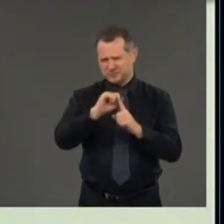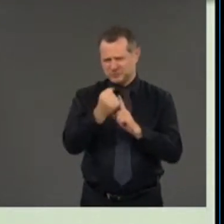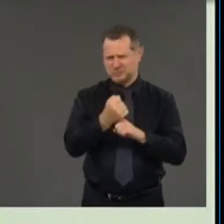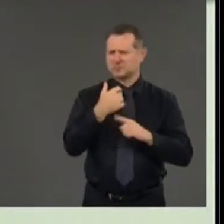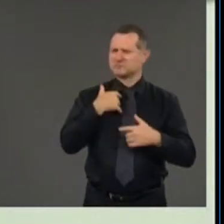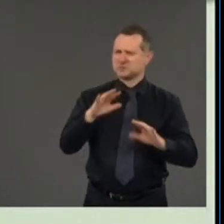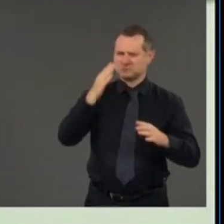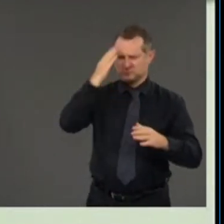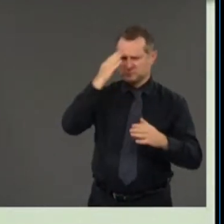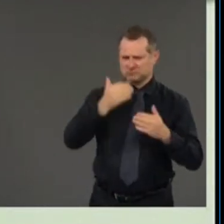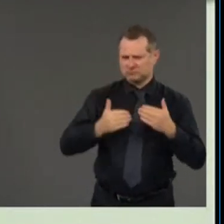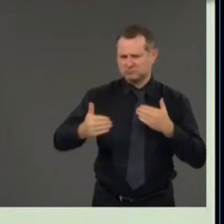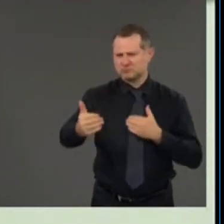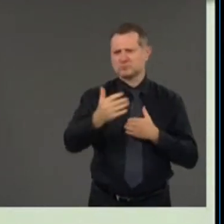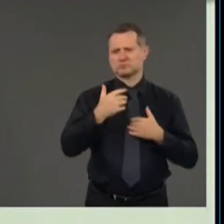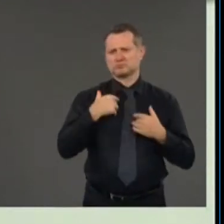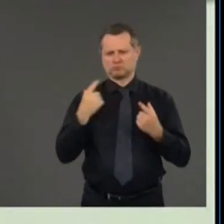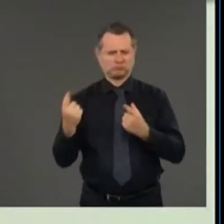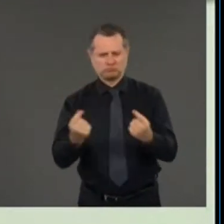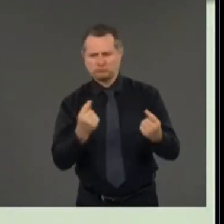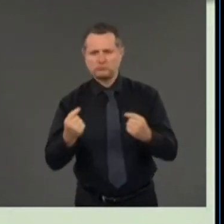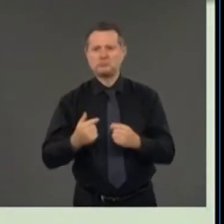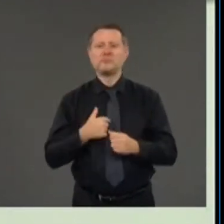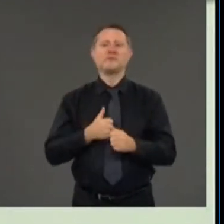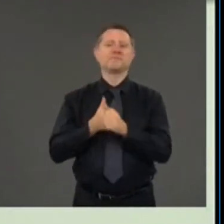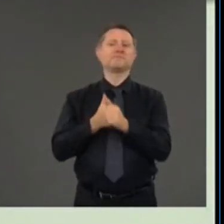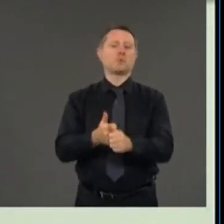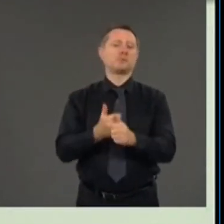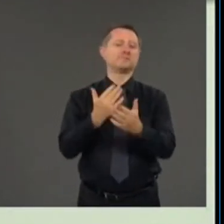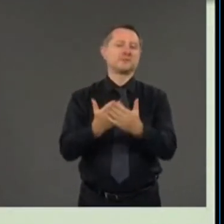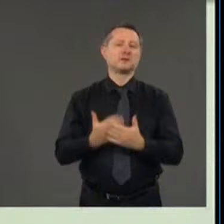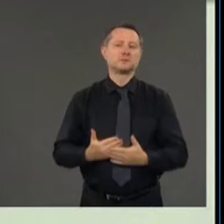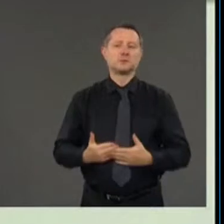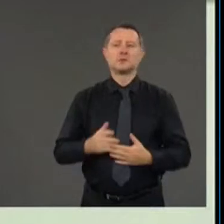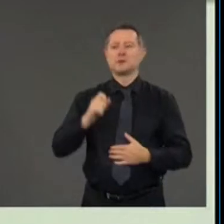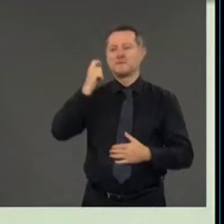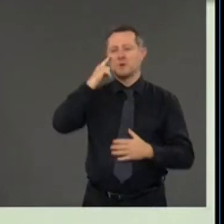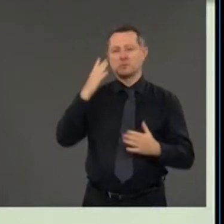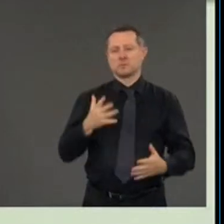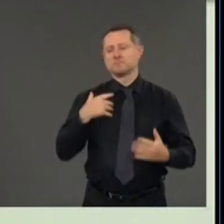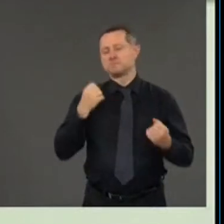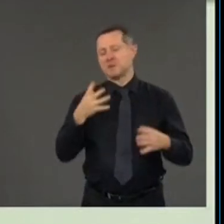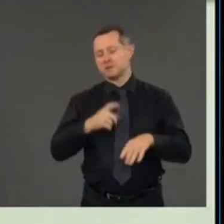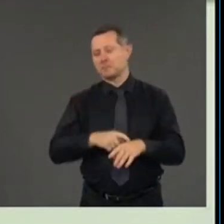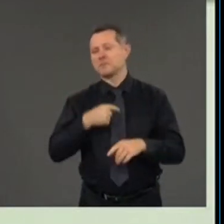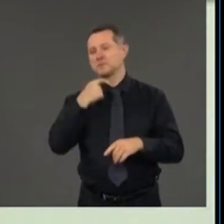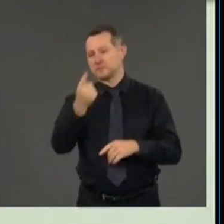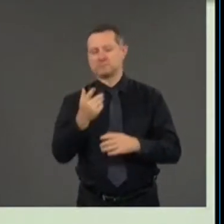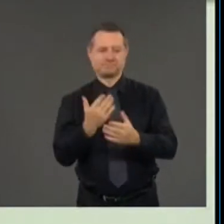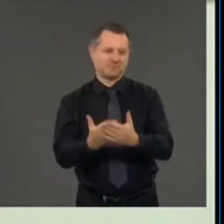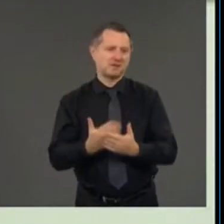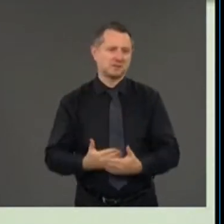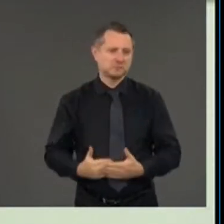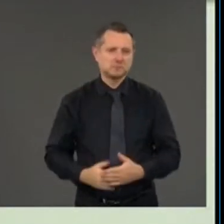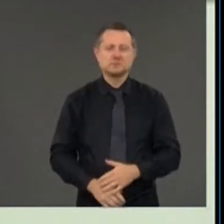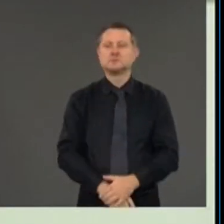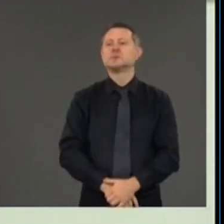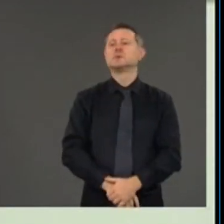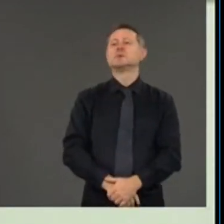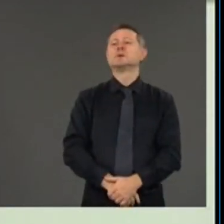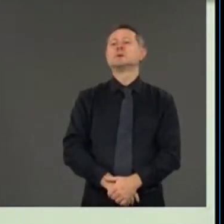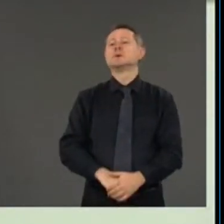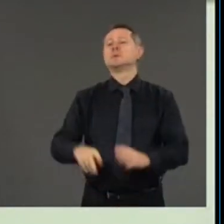ahead. Because facts matter, as the governor has said numerous times. And you make policy based on